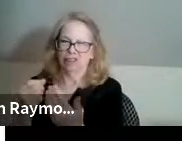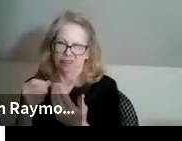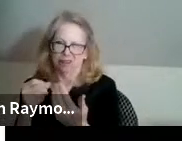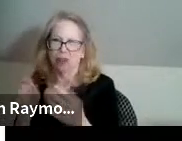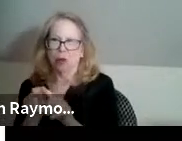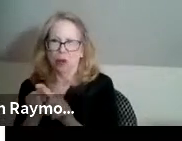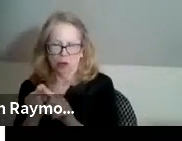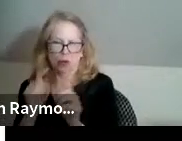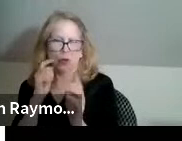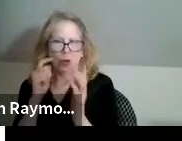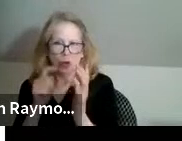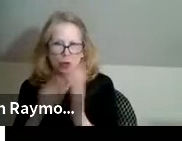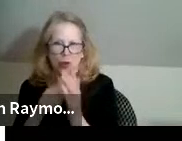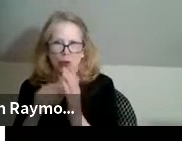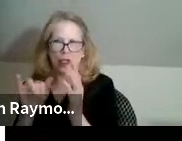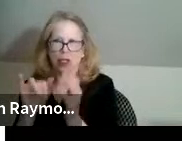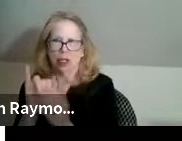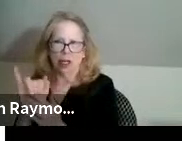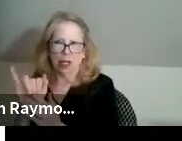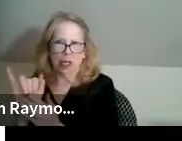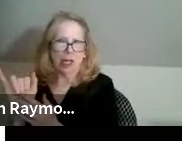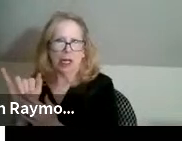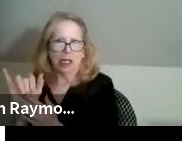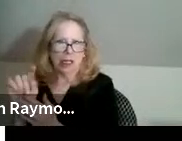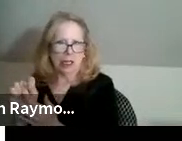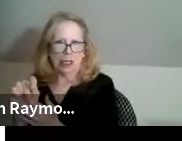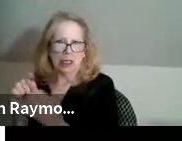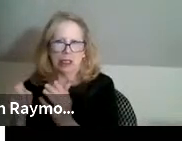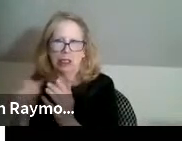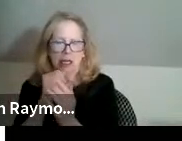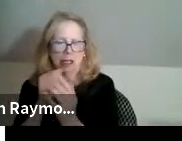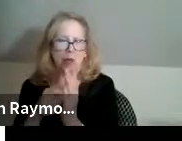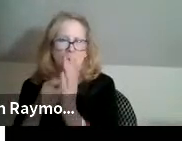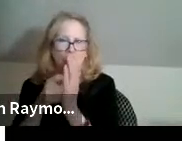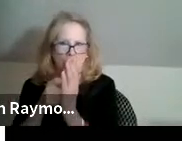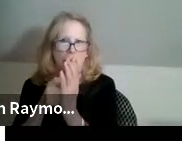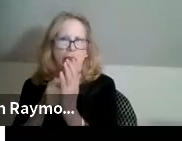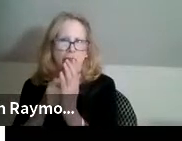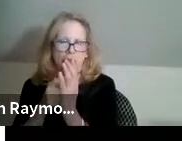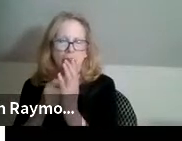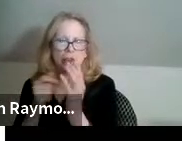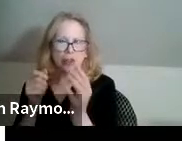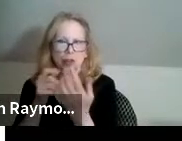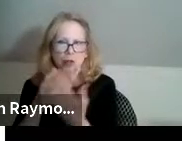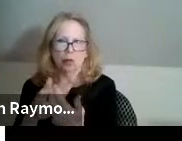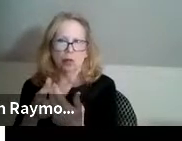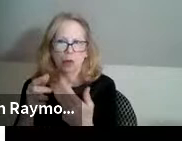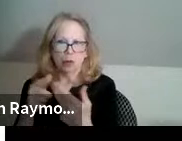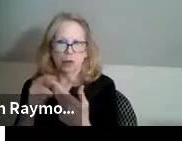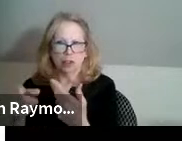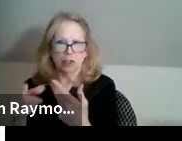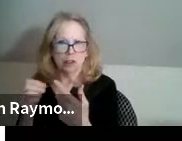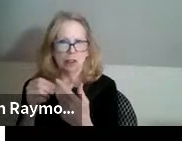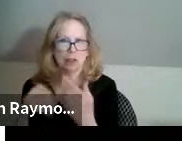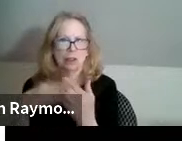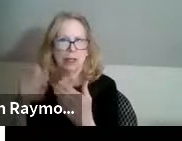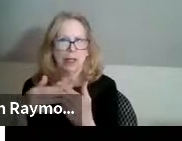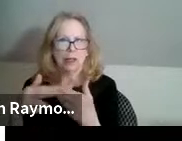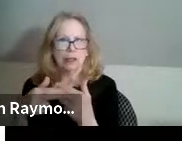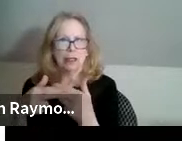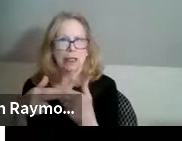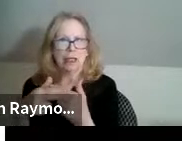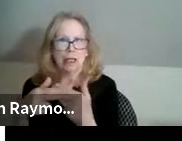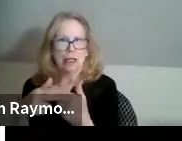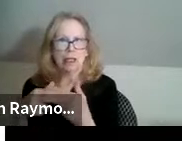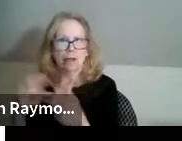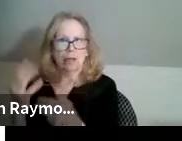is assistive technology is not required to conform to the requirements of this chapter. Next slide,